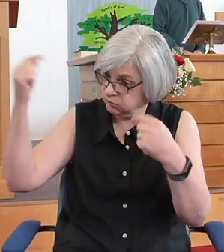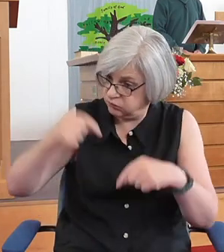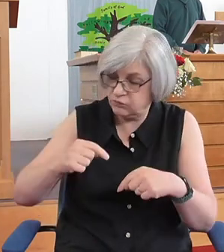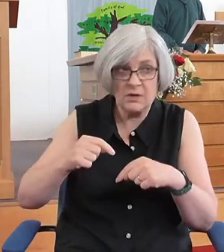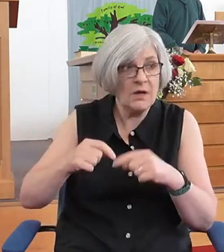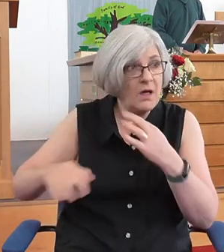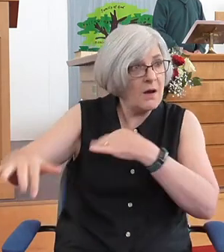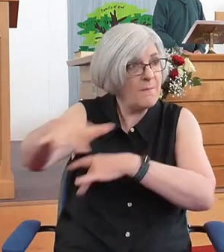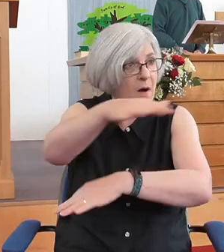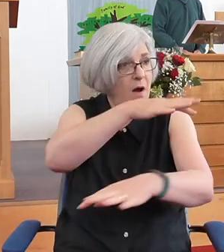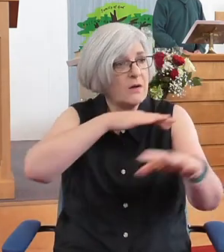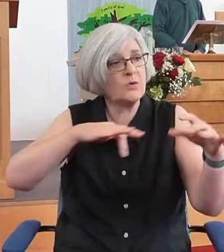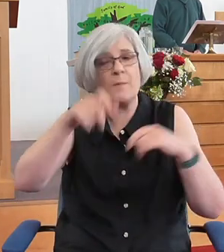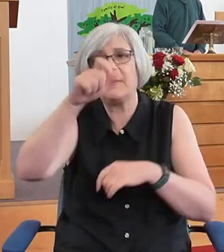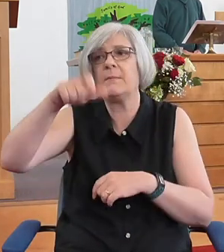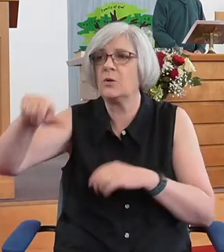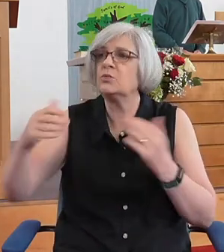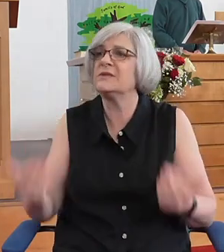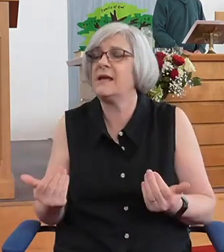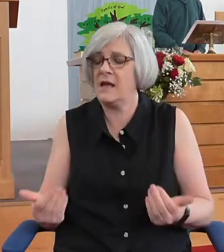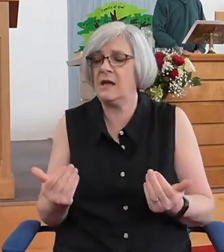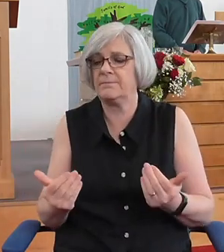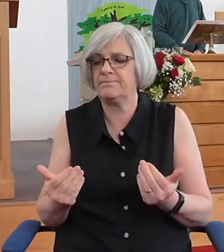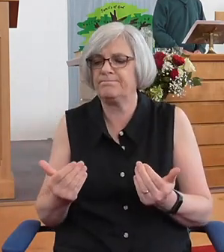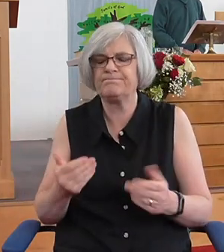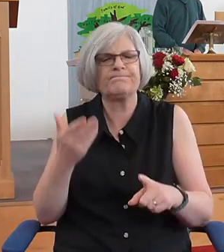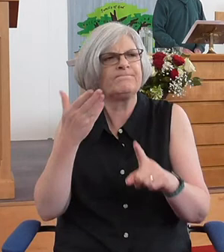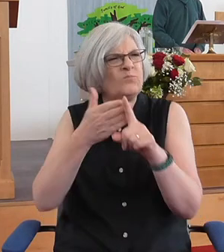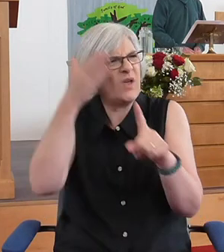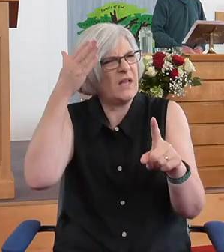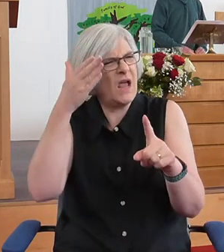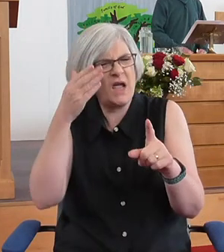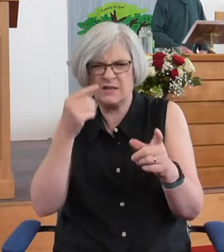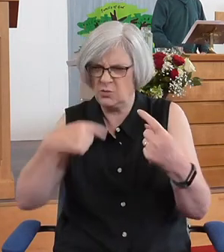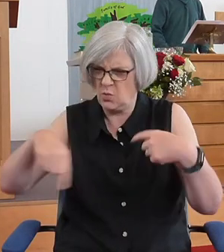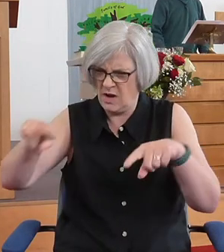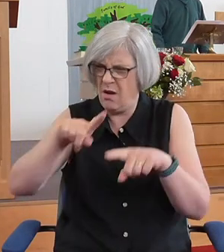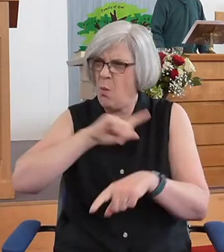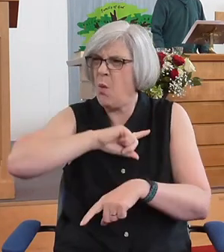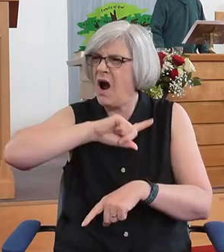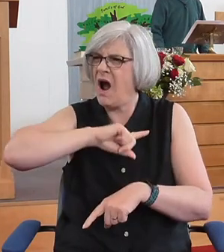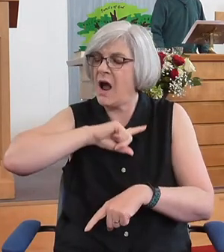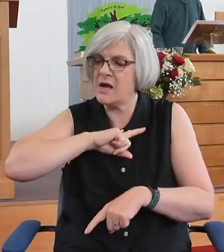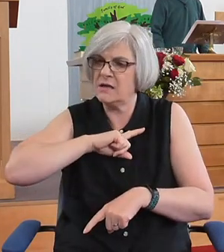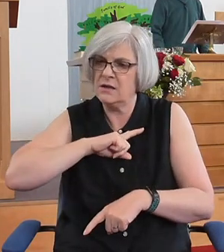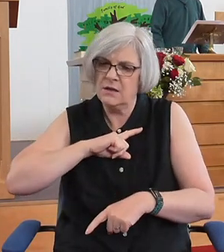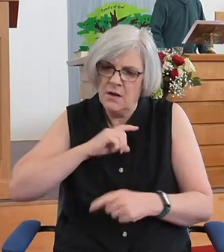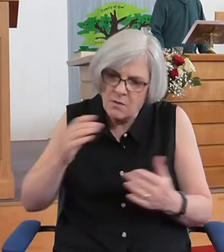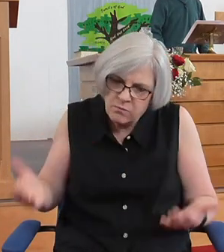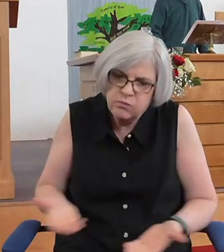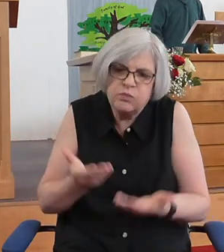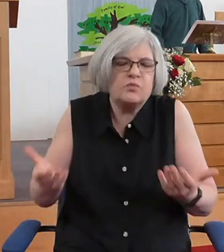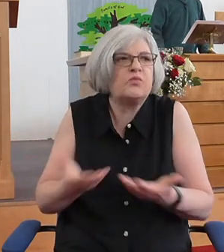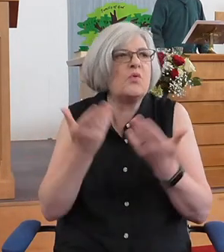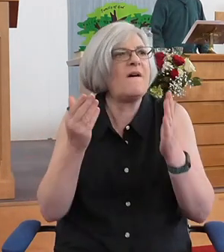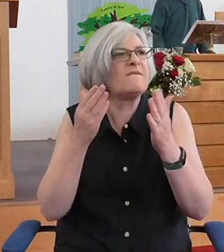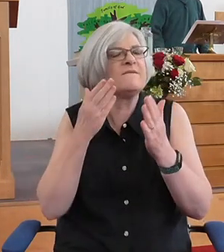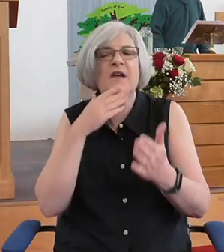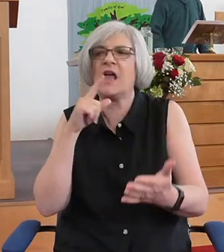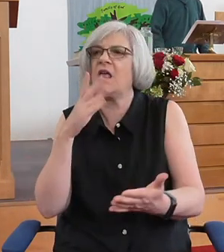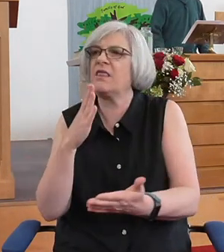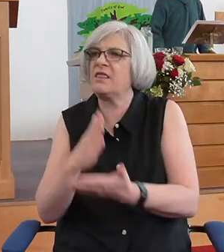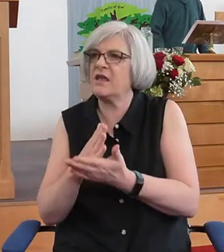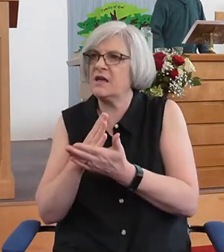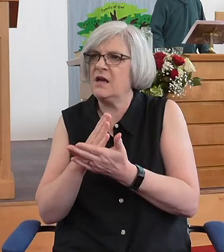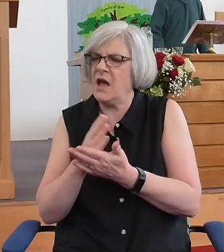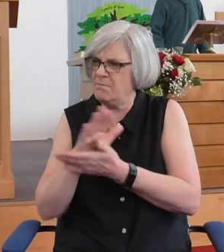your people. We recognize that you are here to enrich our faith and deepen our relationship with